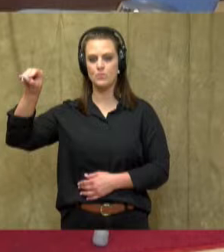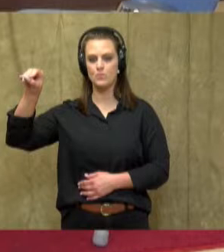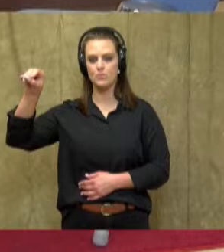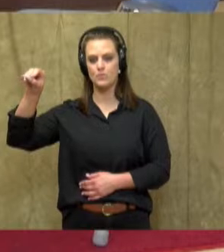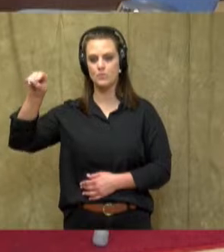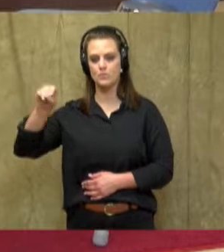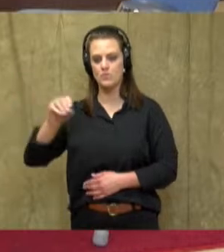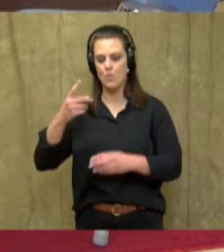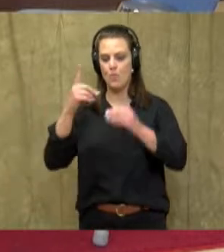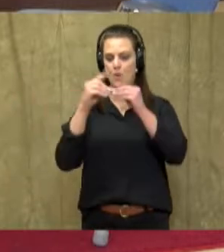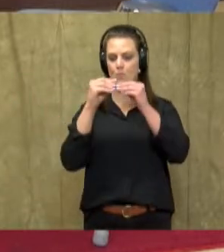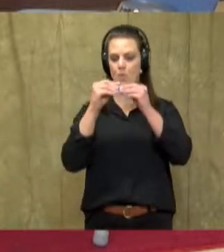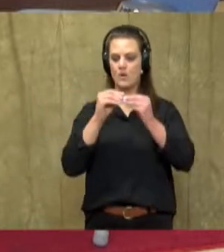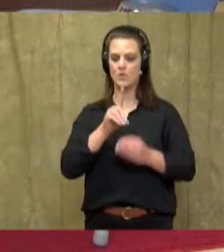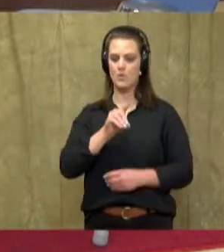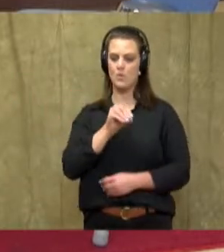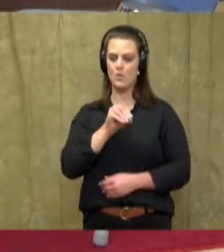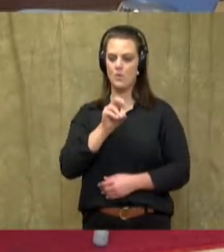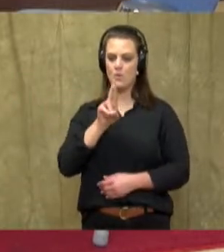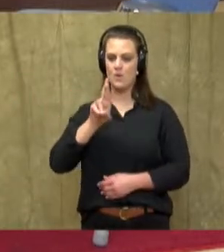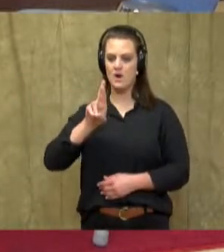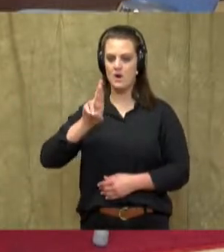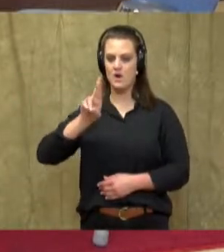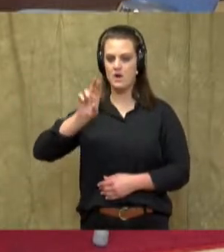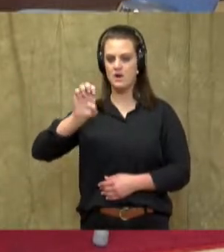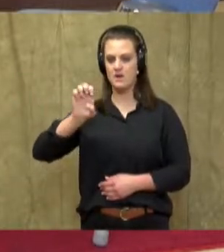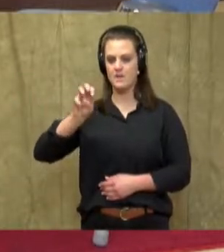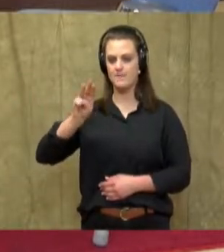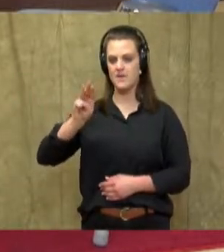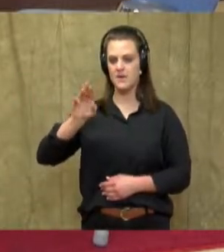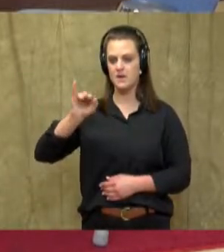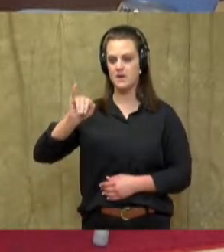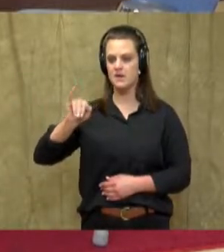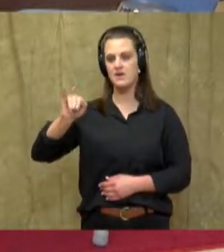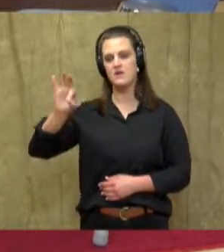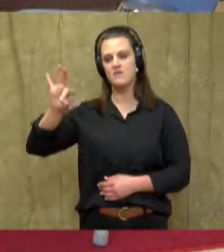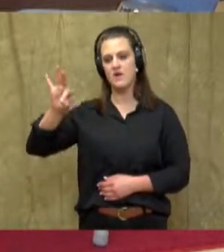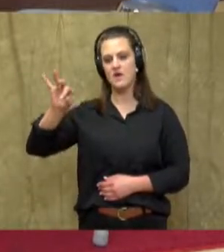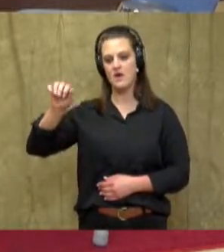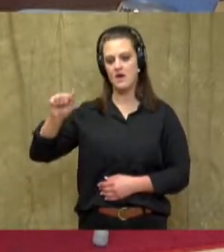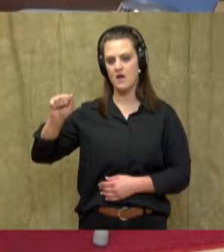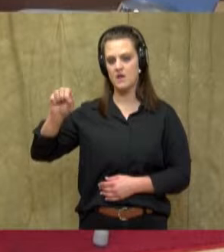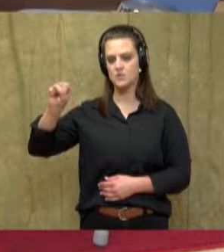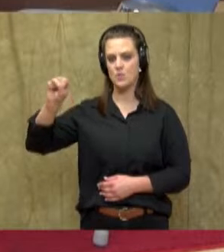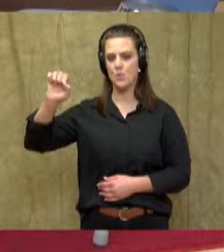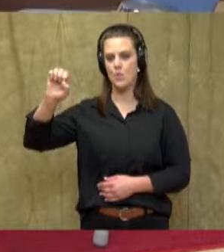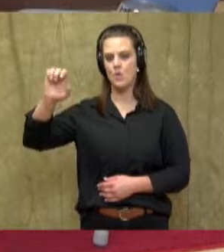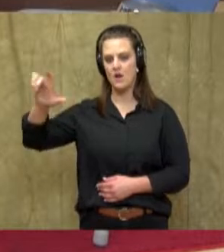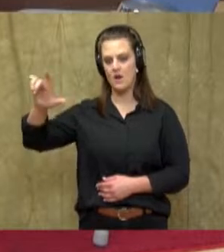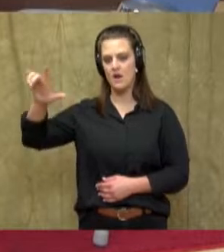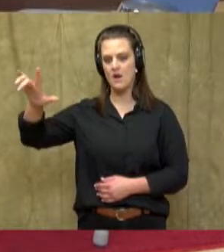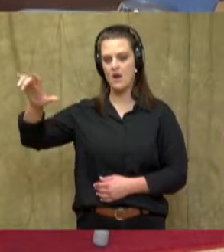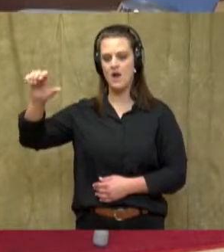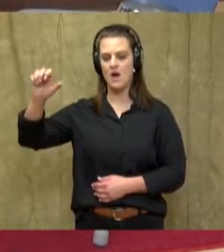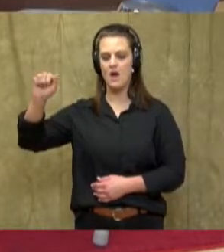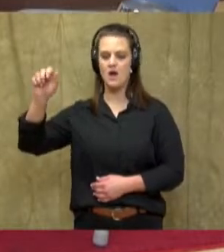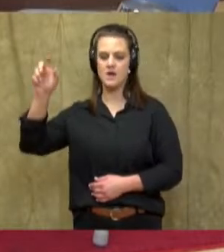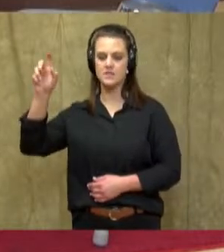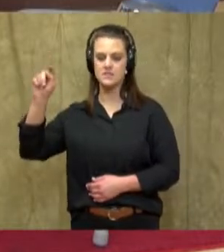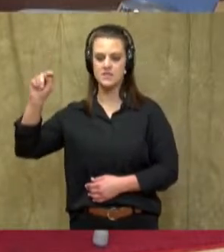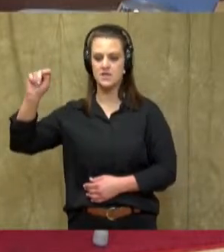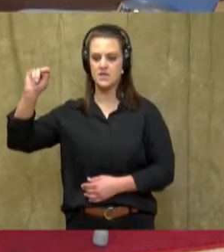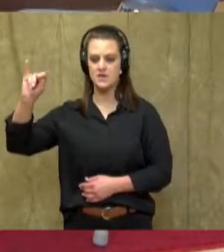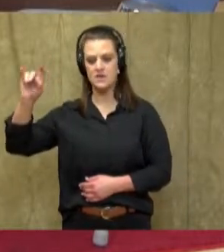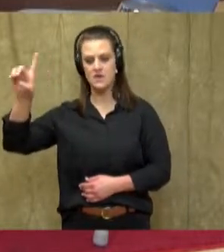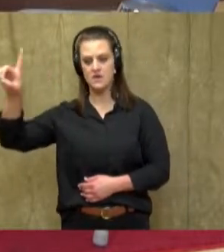do. One more. Do, re, mi, fa, sol,